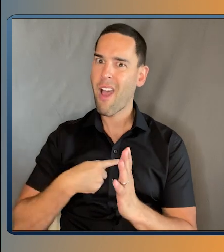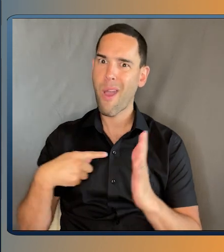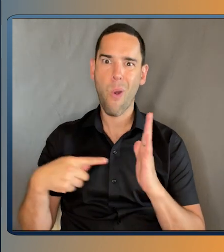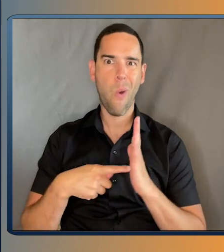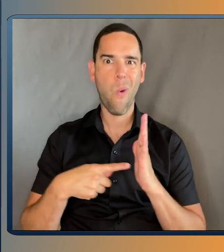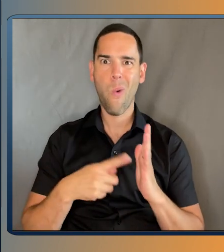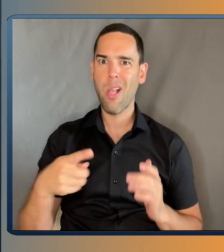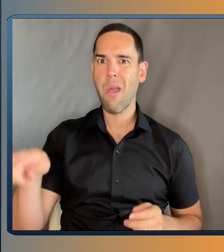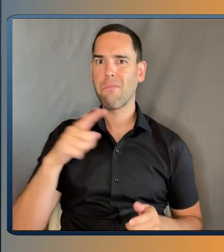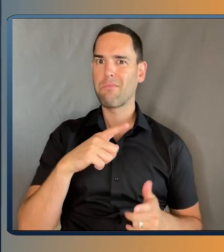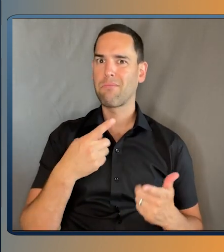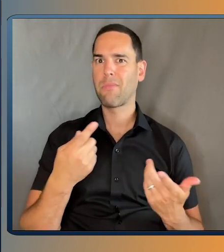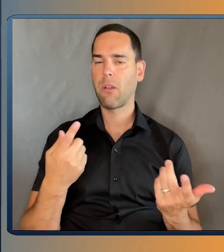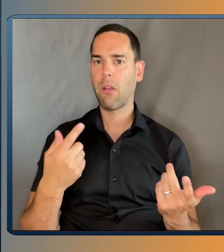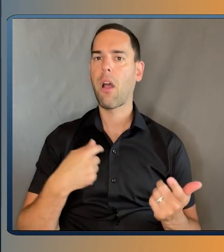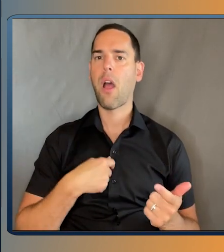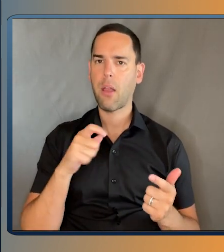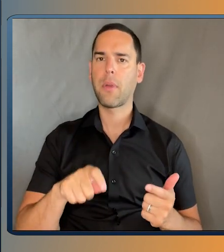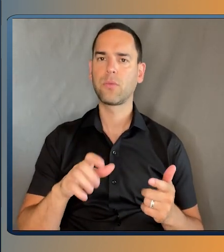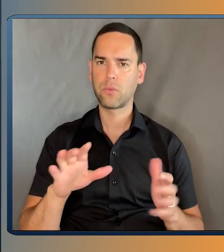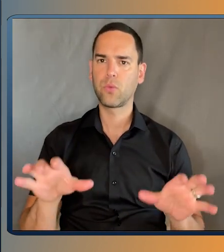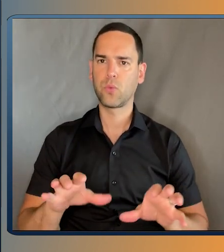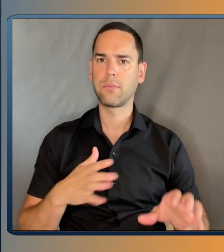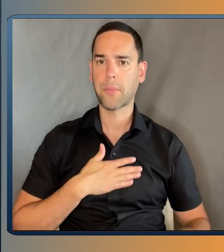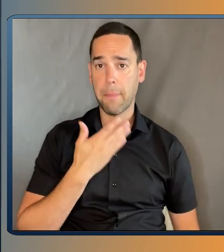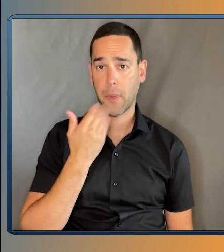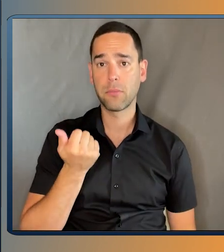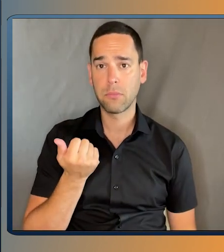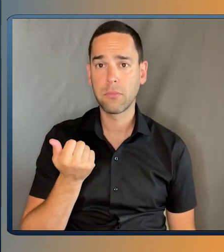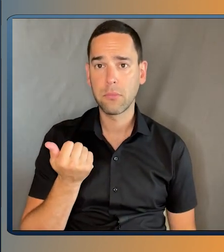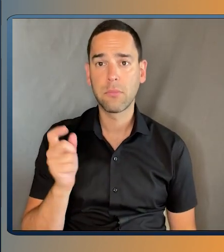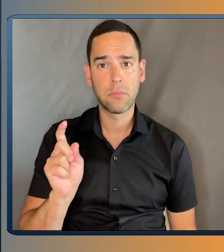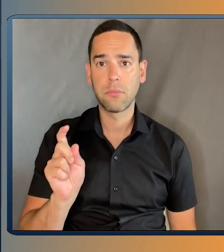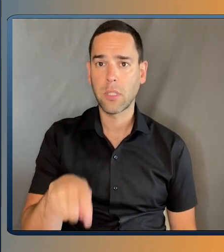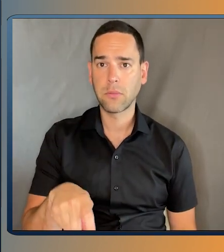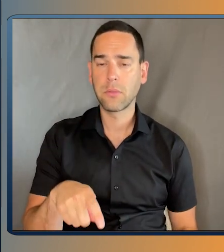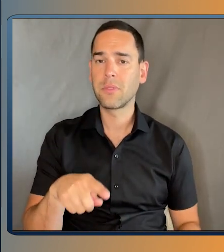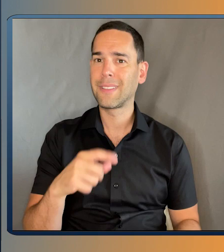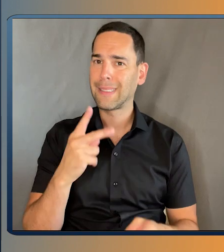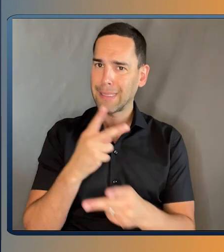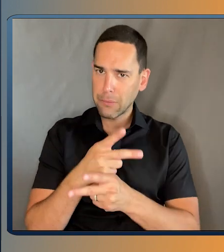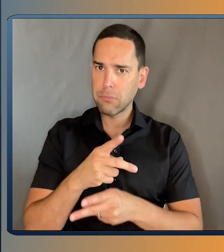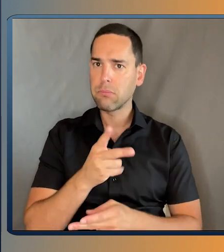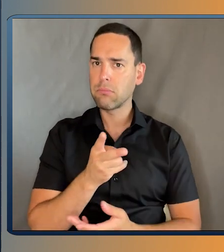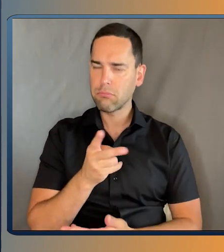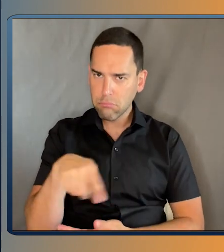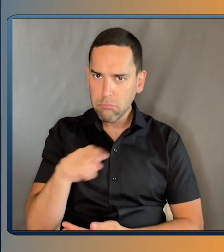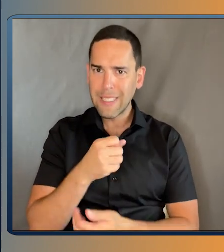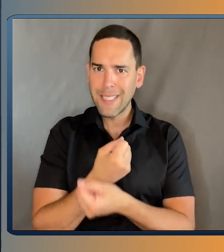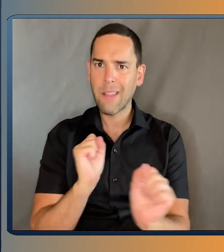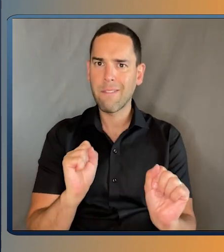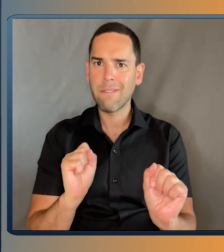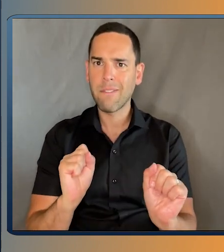them. If they're gonna take care of me, I have to do the best I can to make sure they're safe.